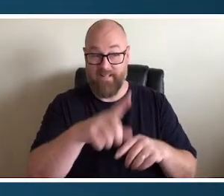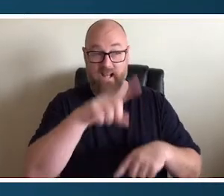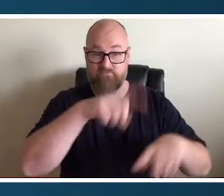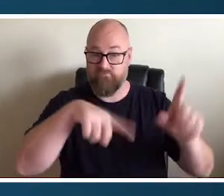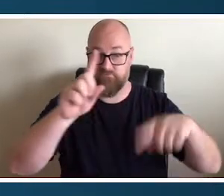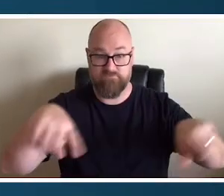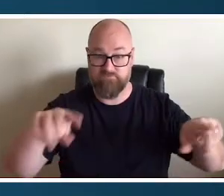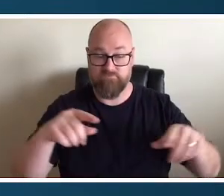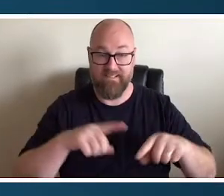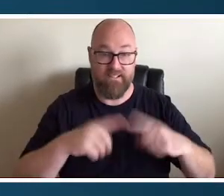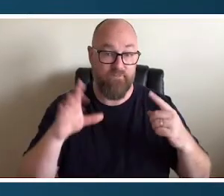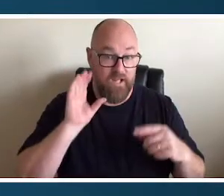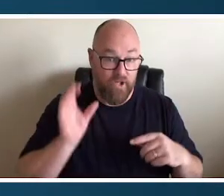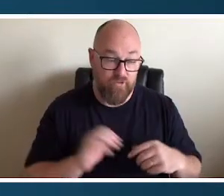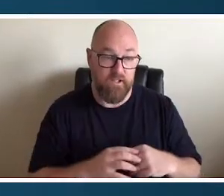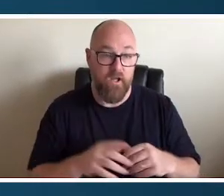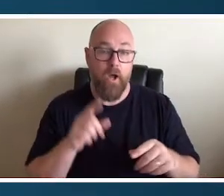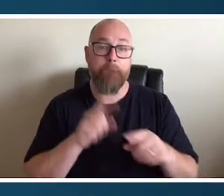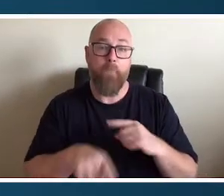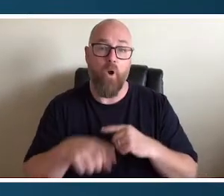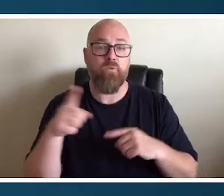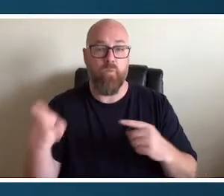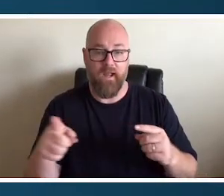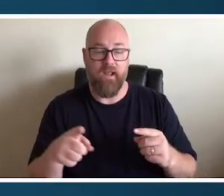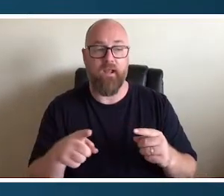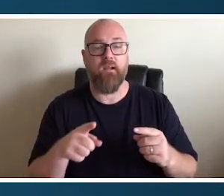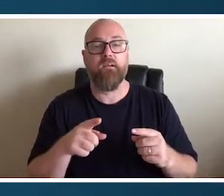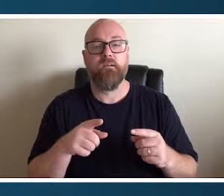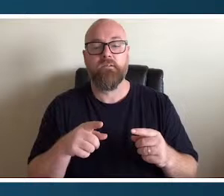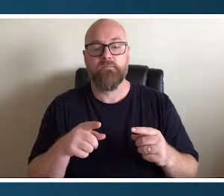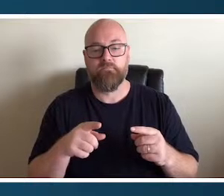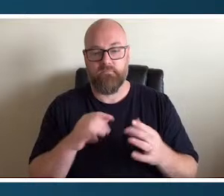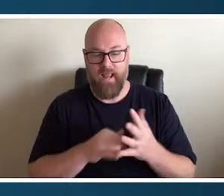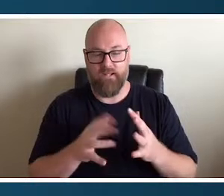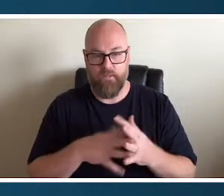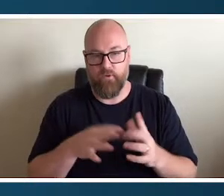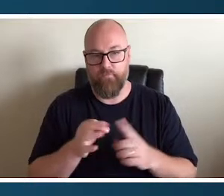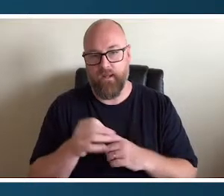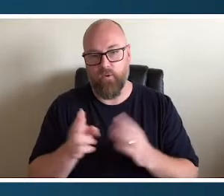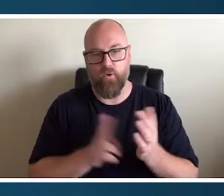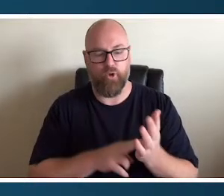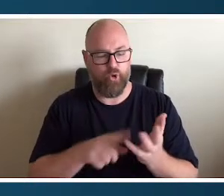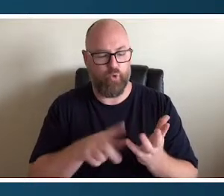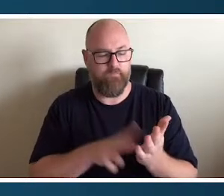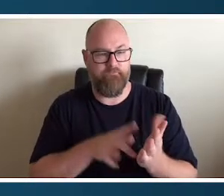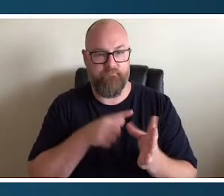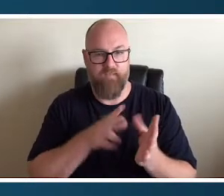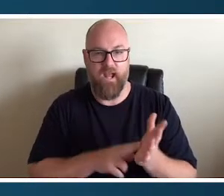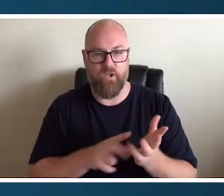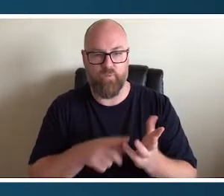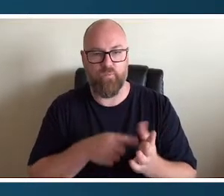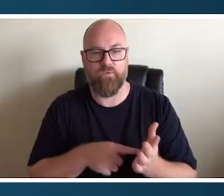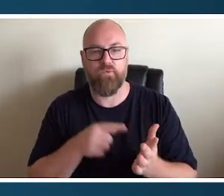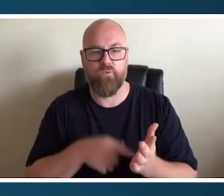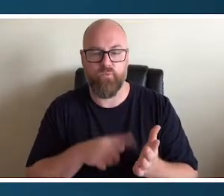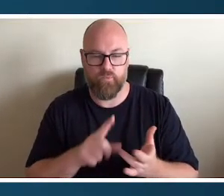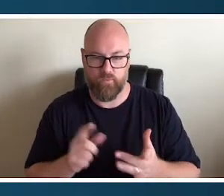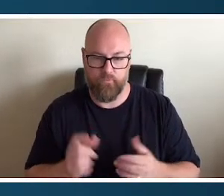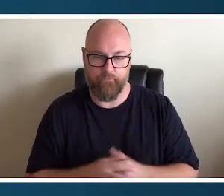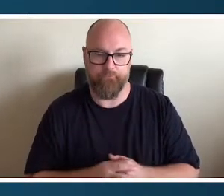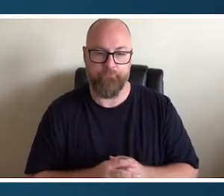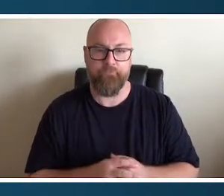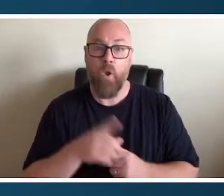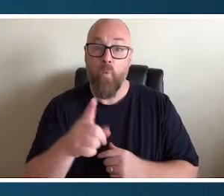percentage is highest, again, among Ni Vanuatu workers across all the scheme. And when we ask workers about the sort of